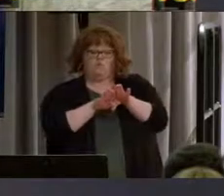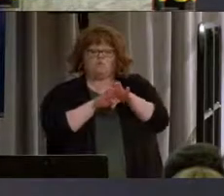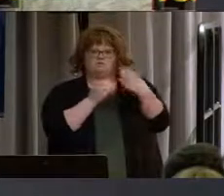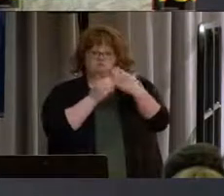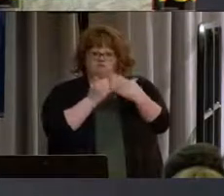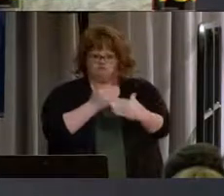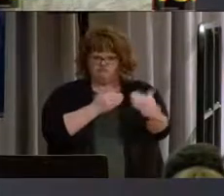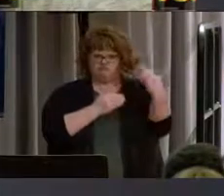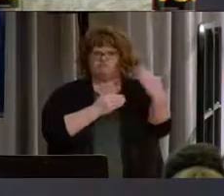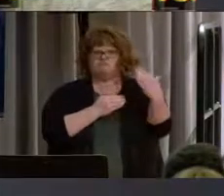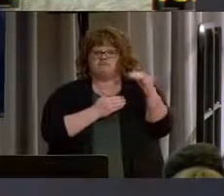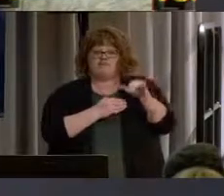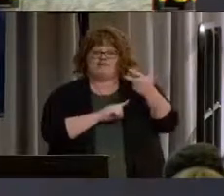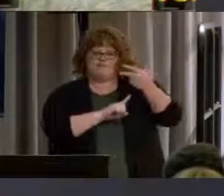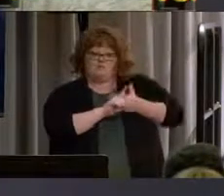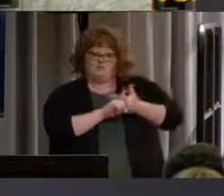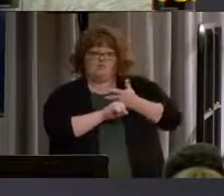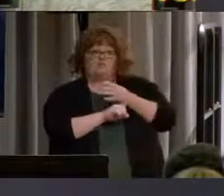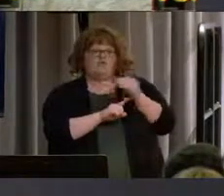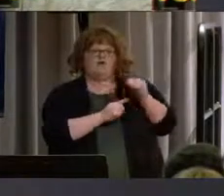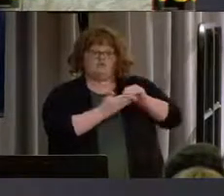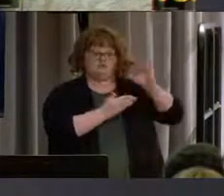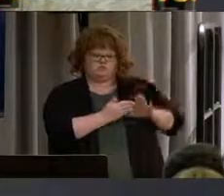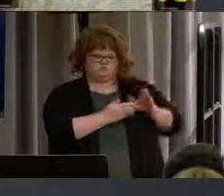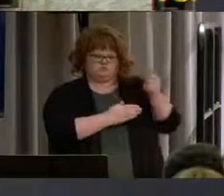that quarter. She went home